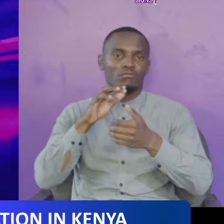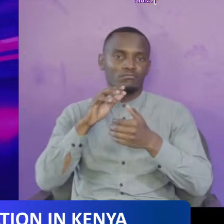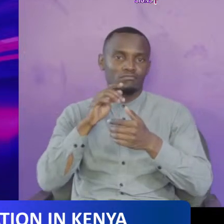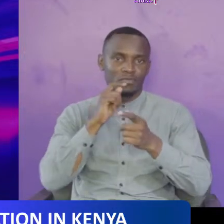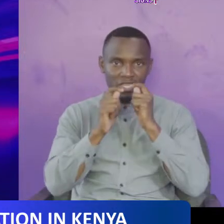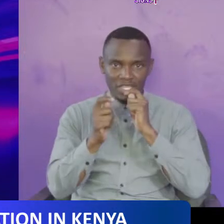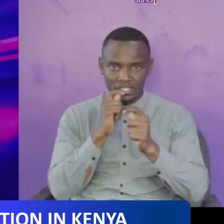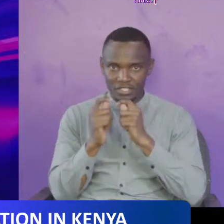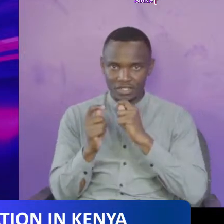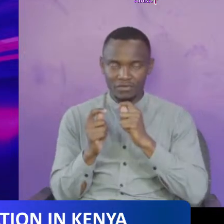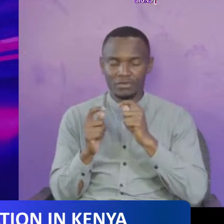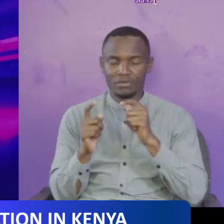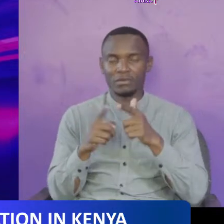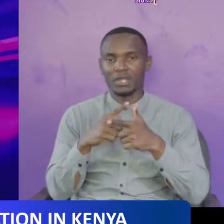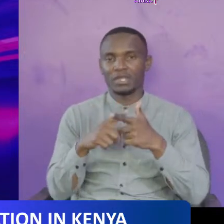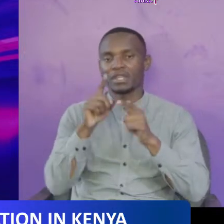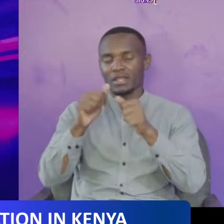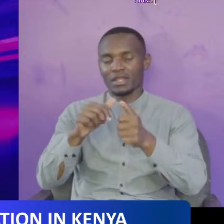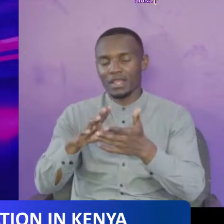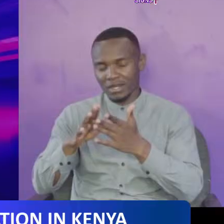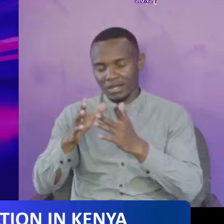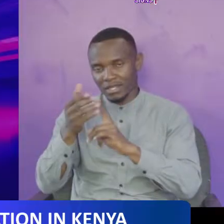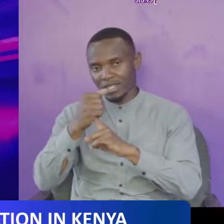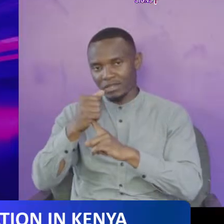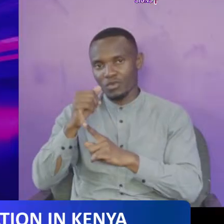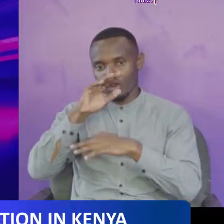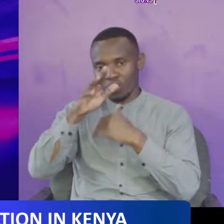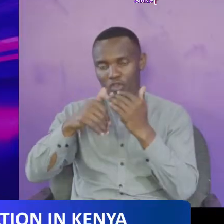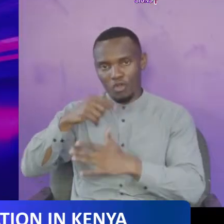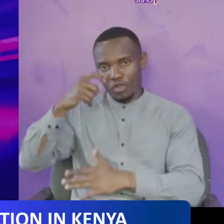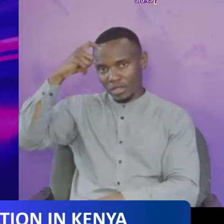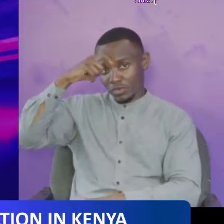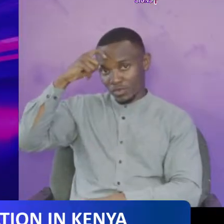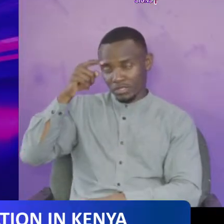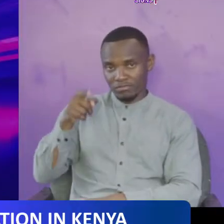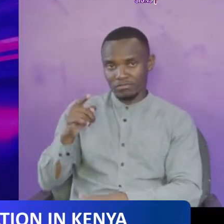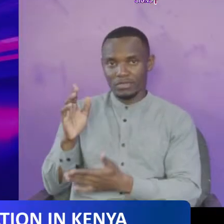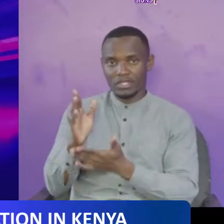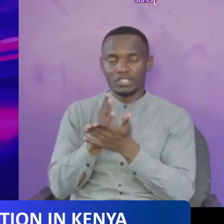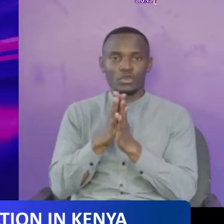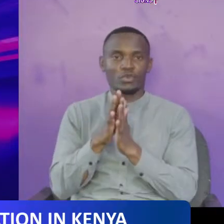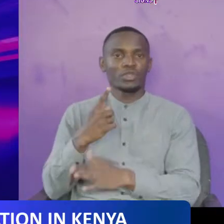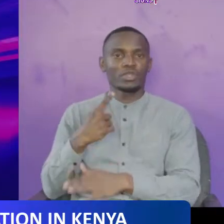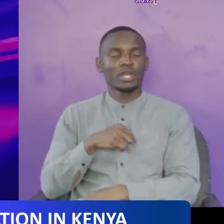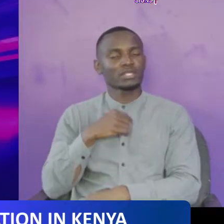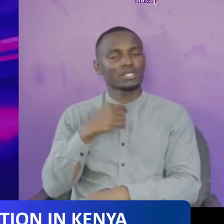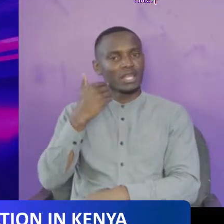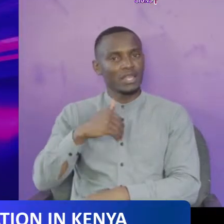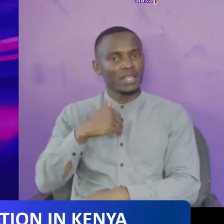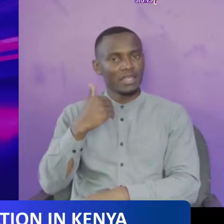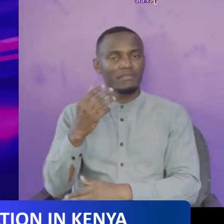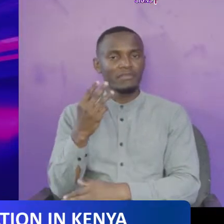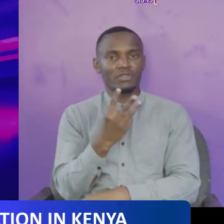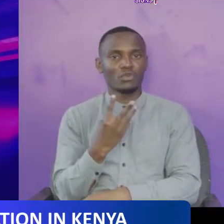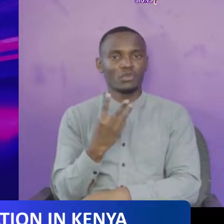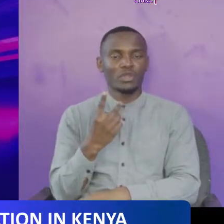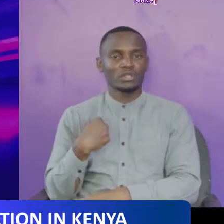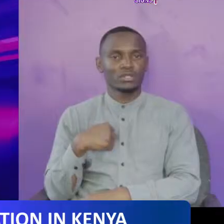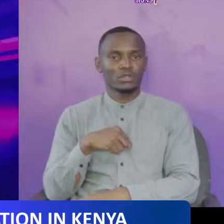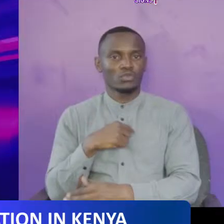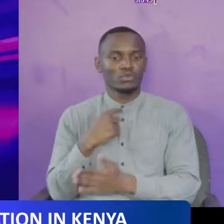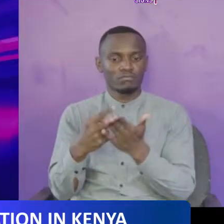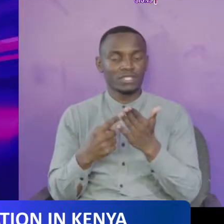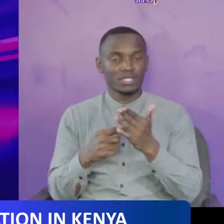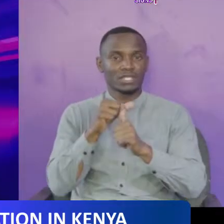ooze in the wisdom that Madam Bahati has been able to share with us. Every other Wednesday, we bring you conversations about